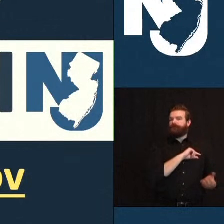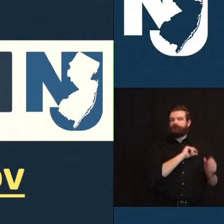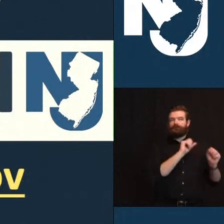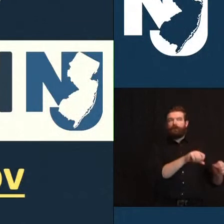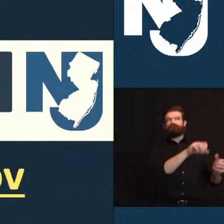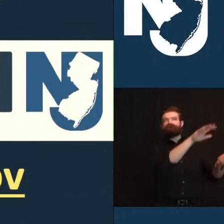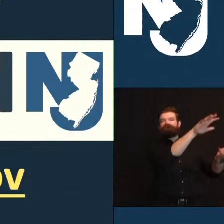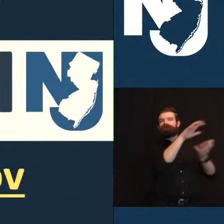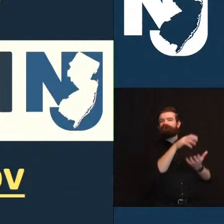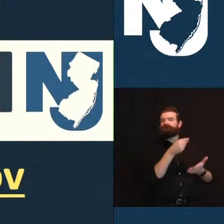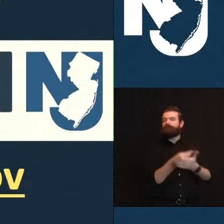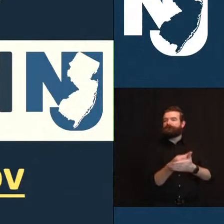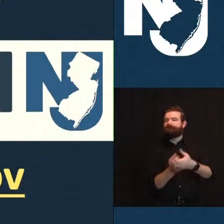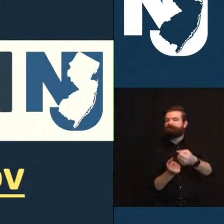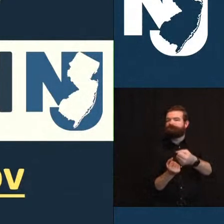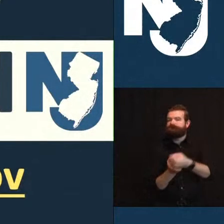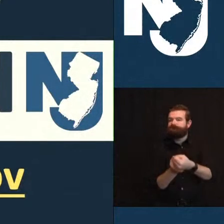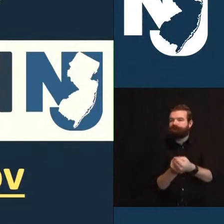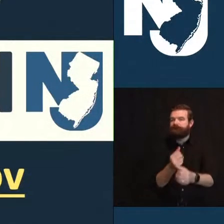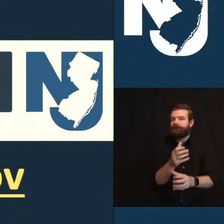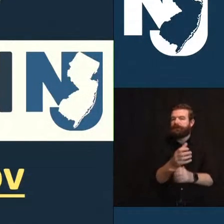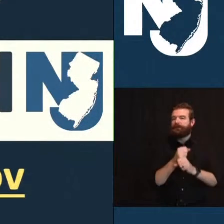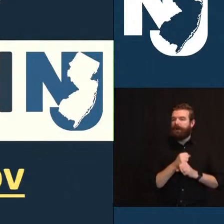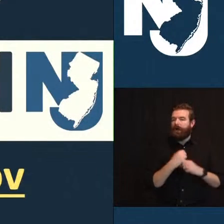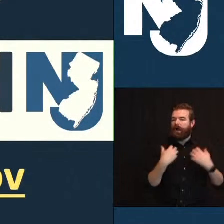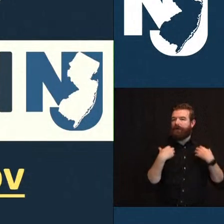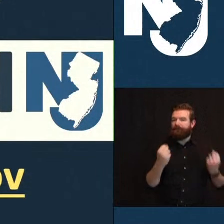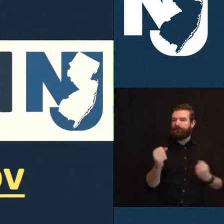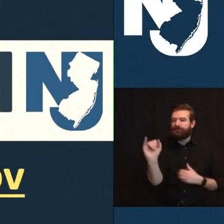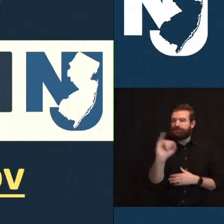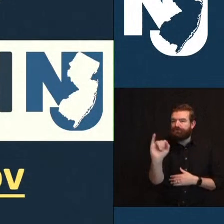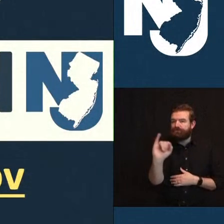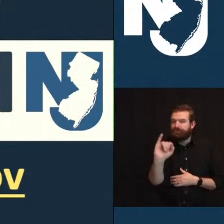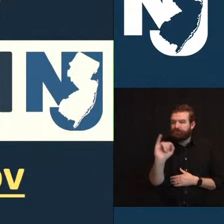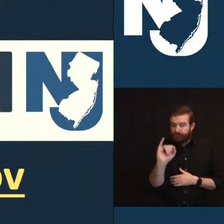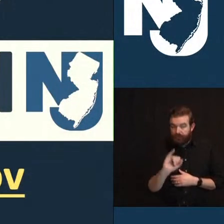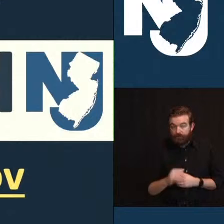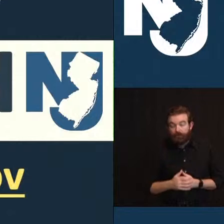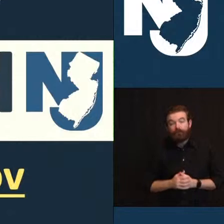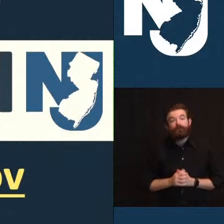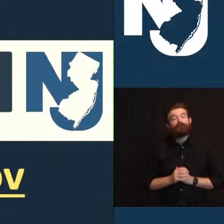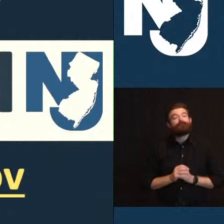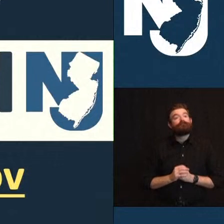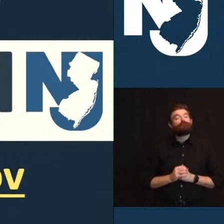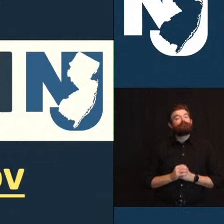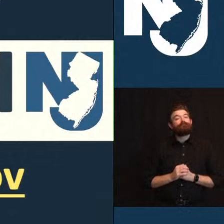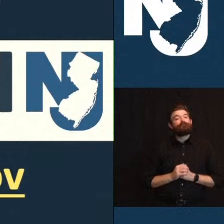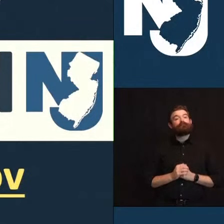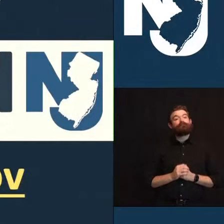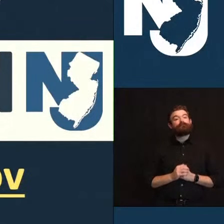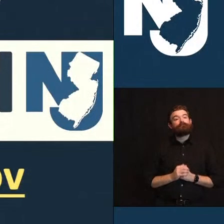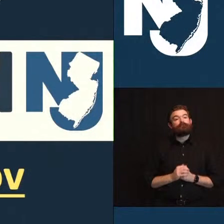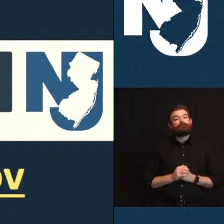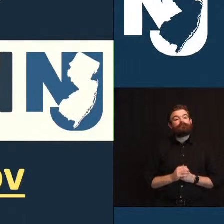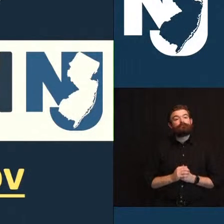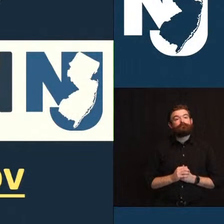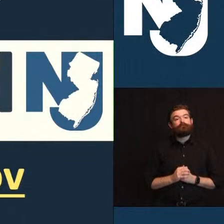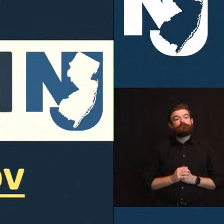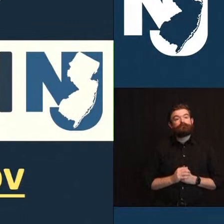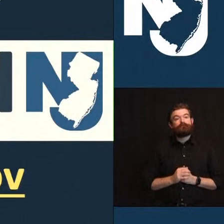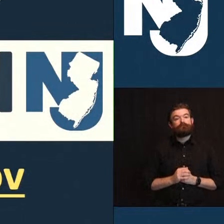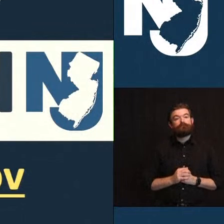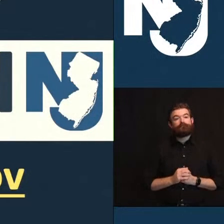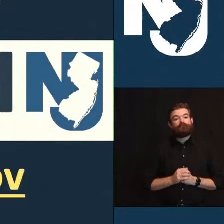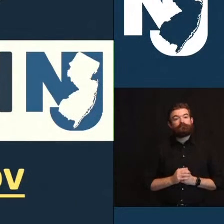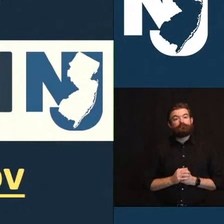individuals eligible for subsidy assistance and premium tax credits will find the lowest net premiums ever under the Affordable Care